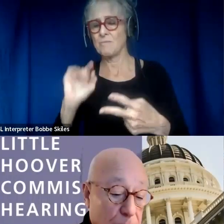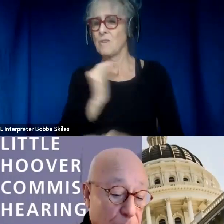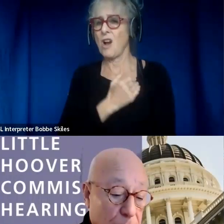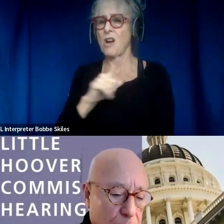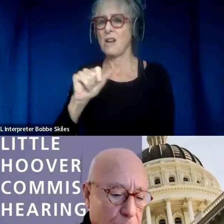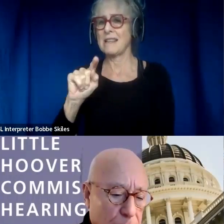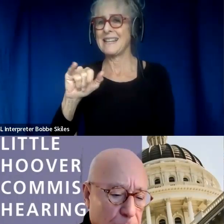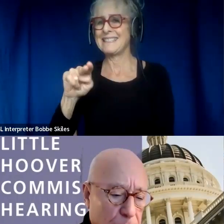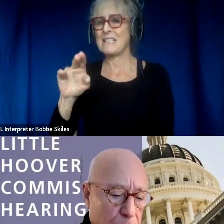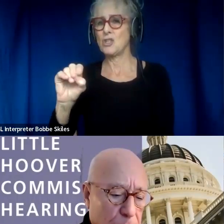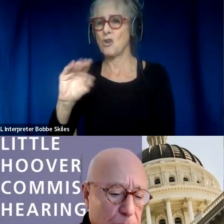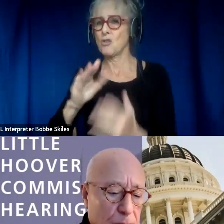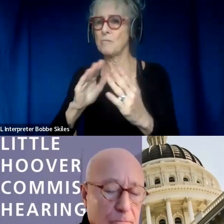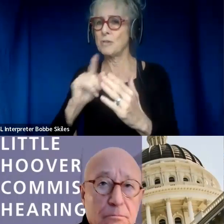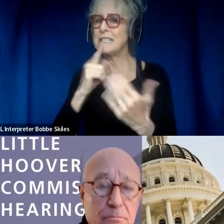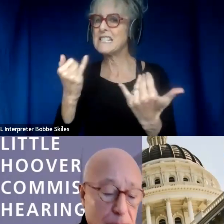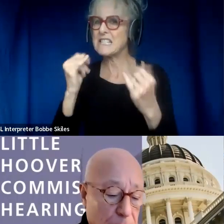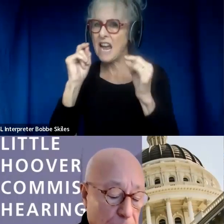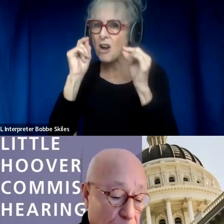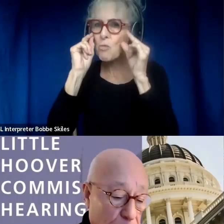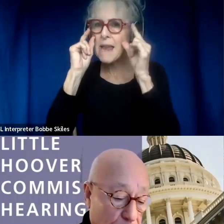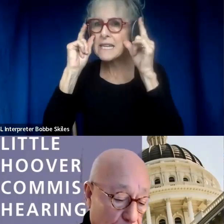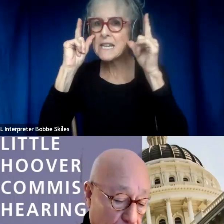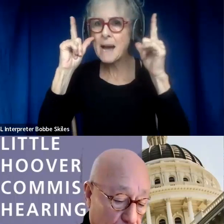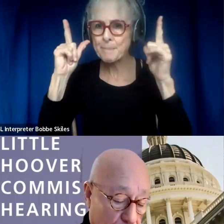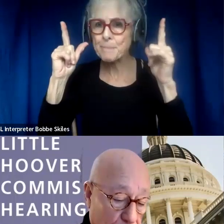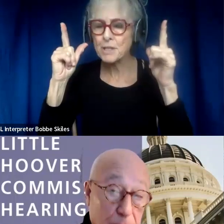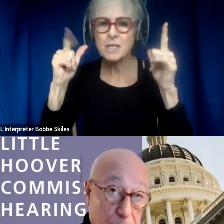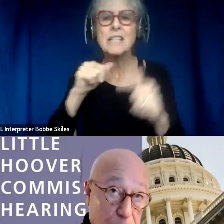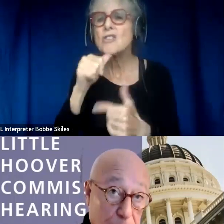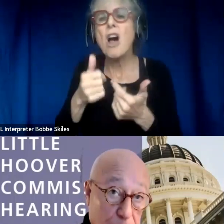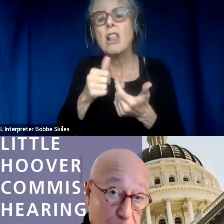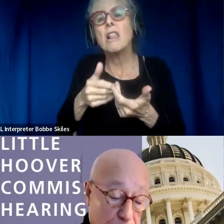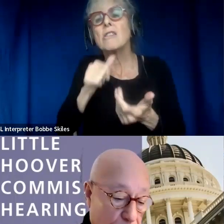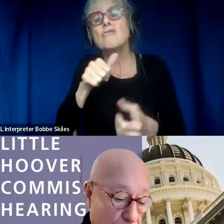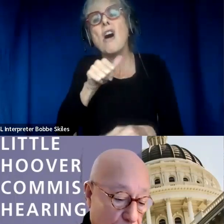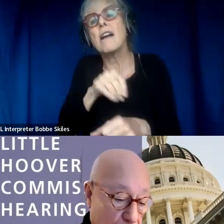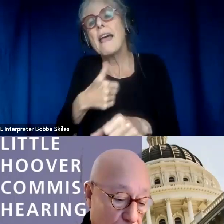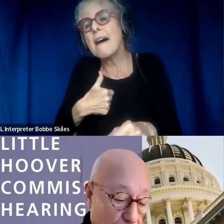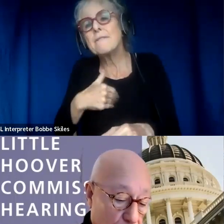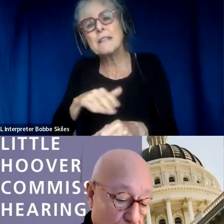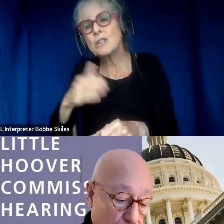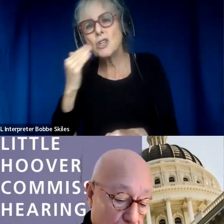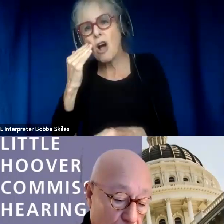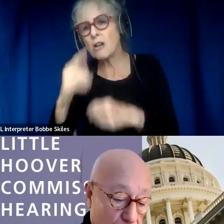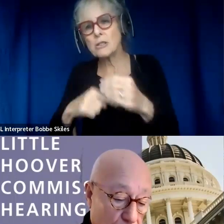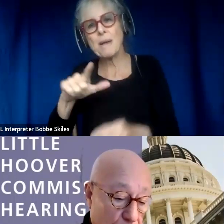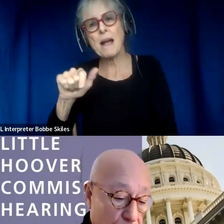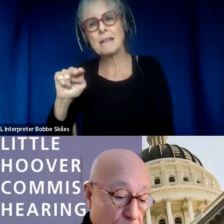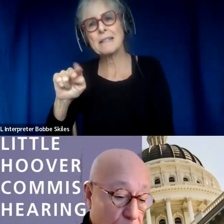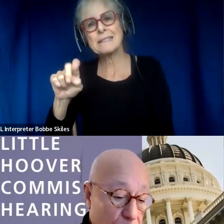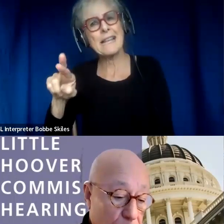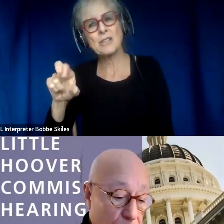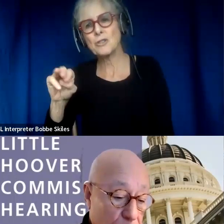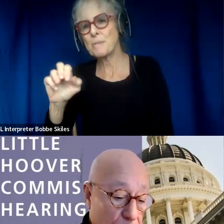community has waken up. It's not lack of knowledge that when it comes to understanding the Lanterman law. The problem